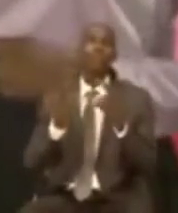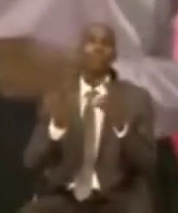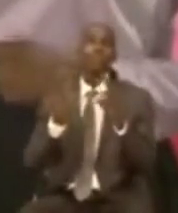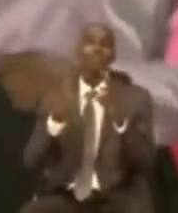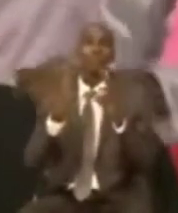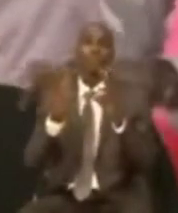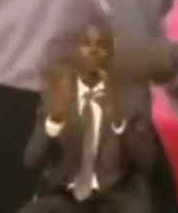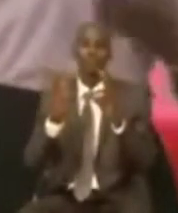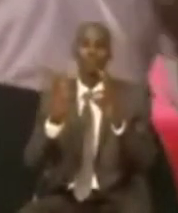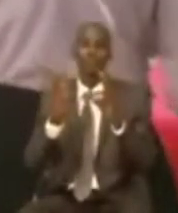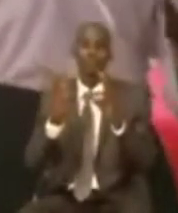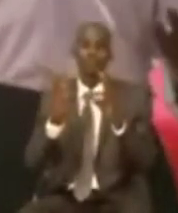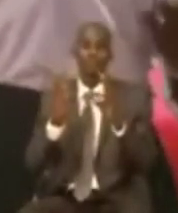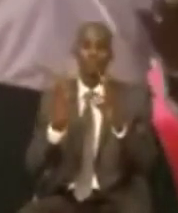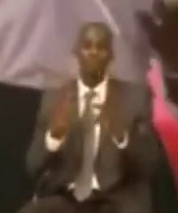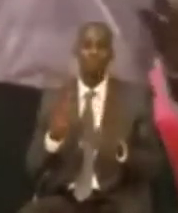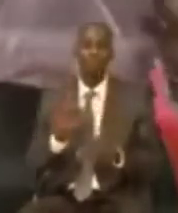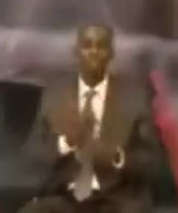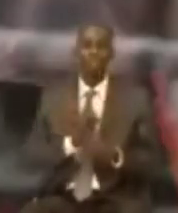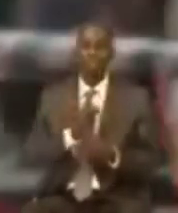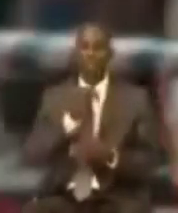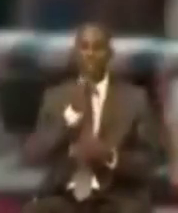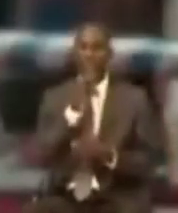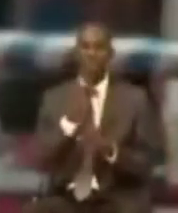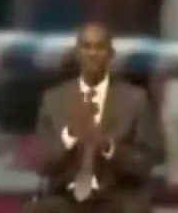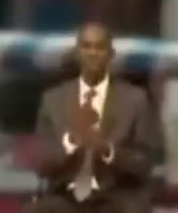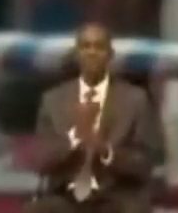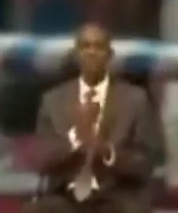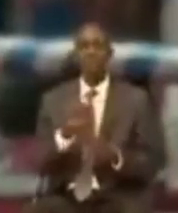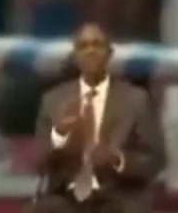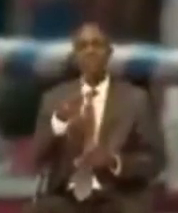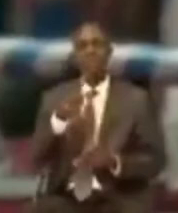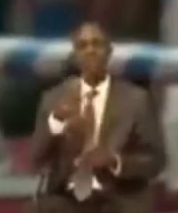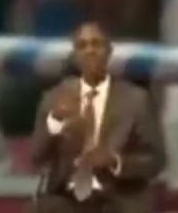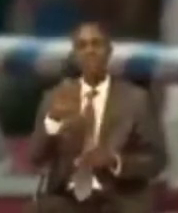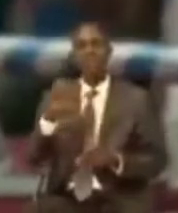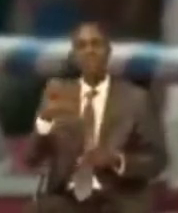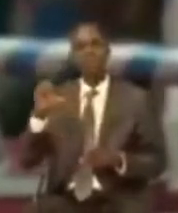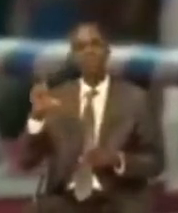I'm just a vessel. I'm just a vessel